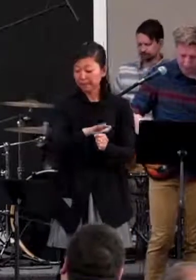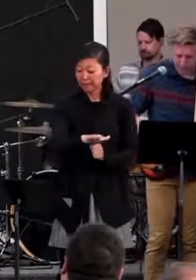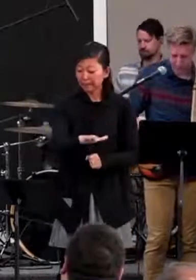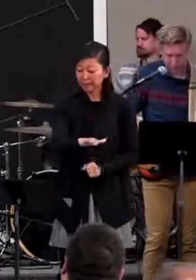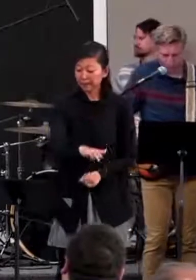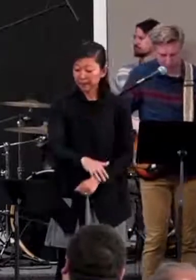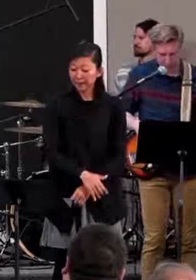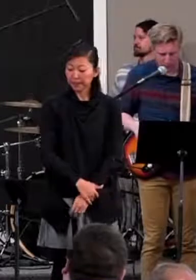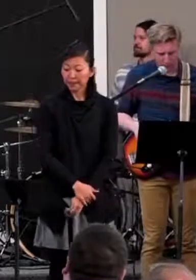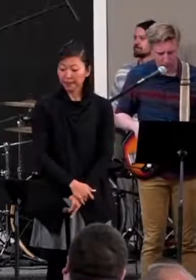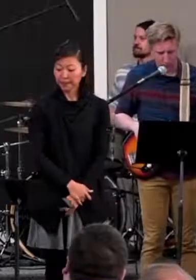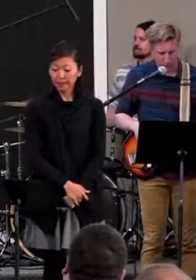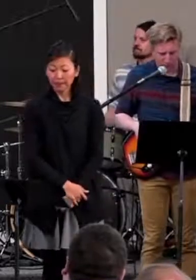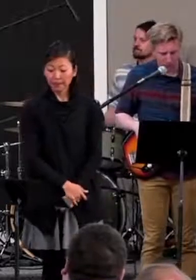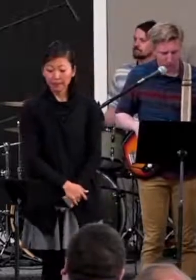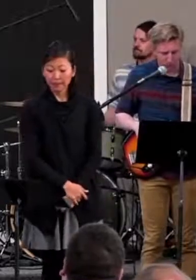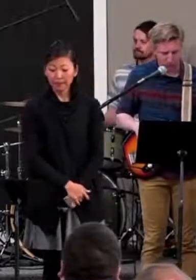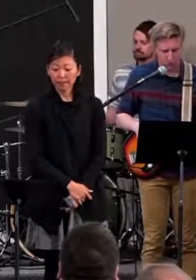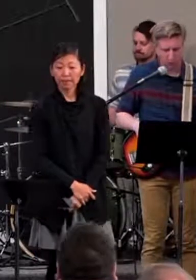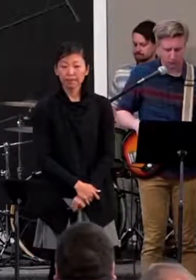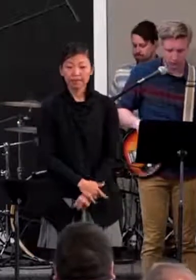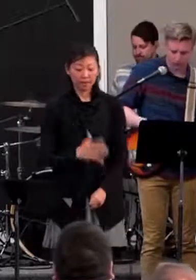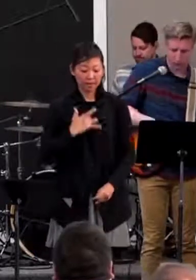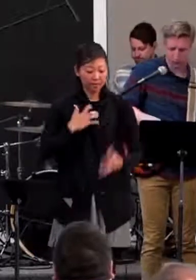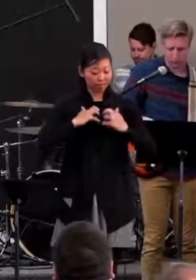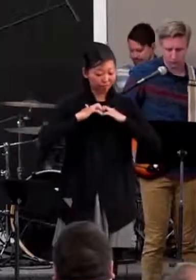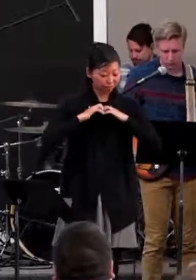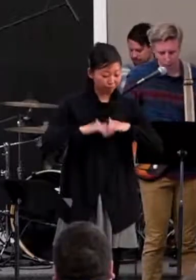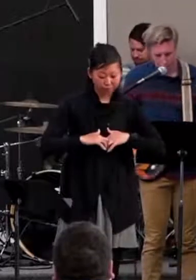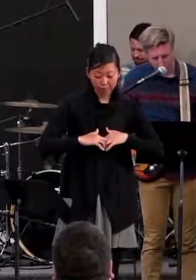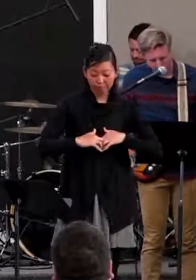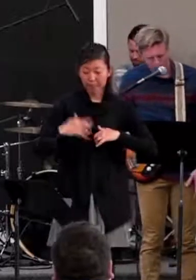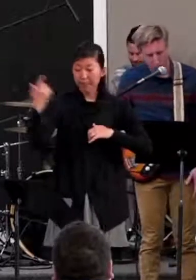enough. And you came